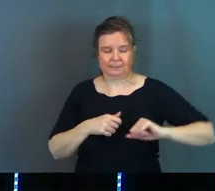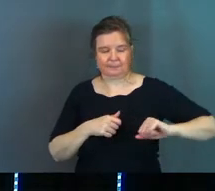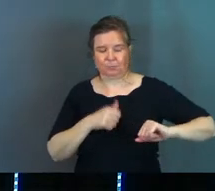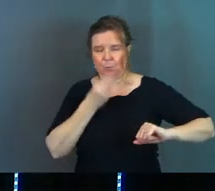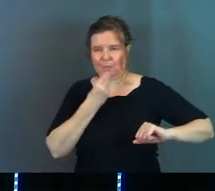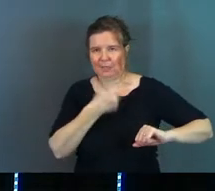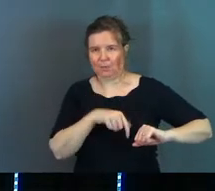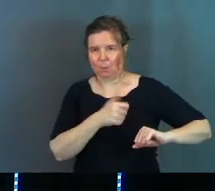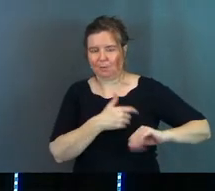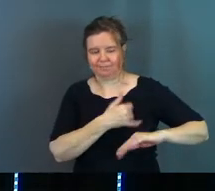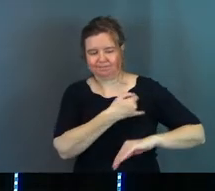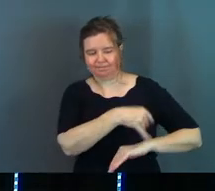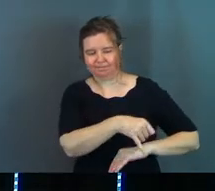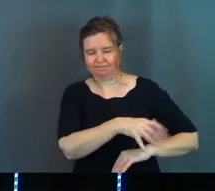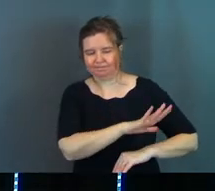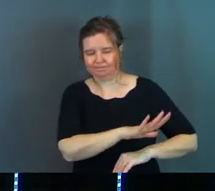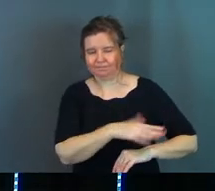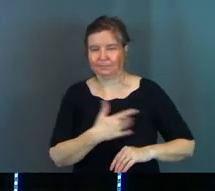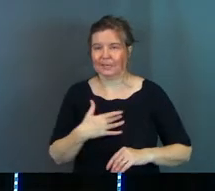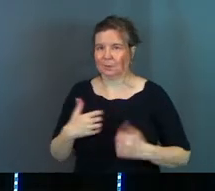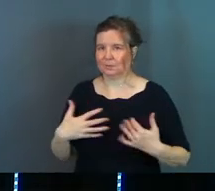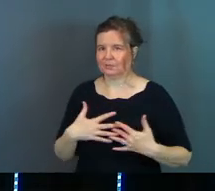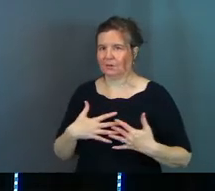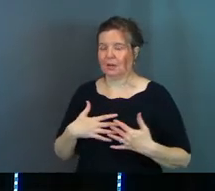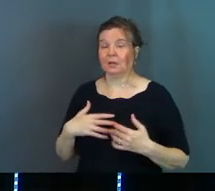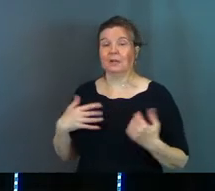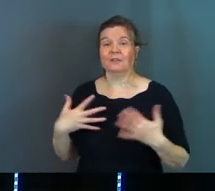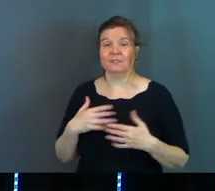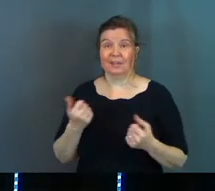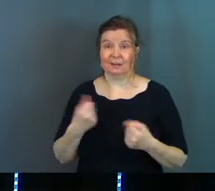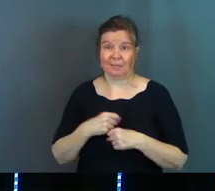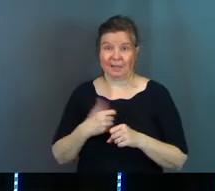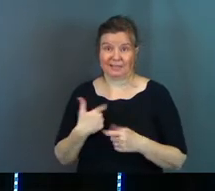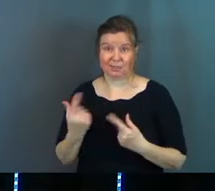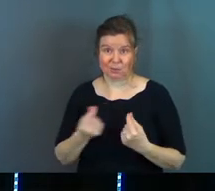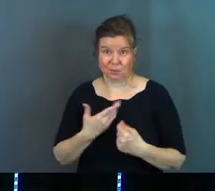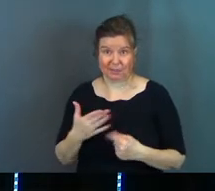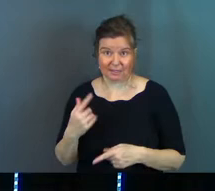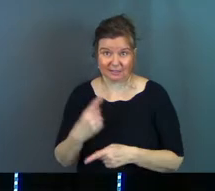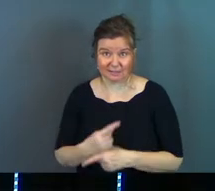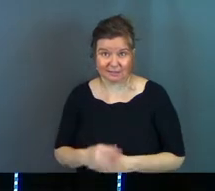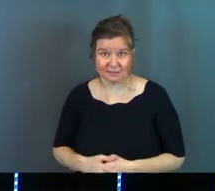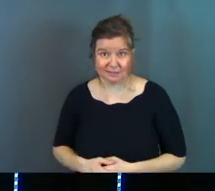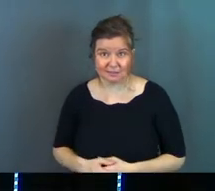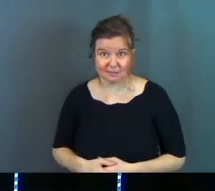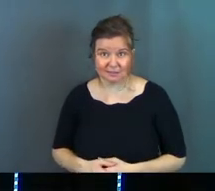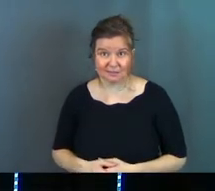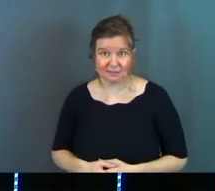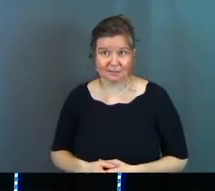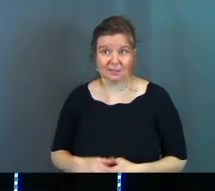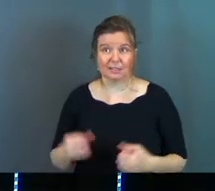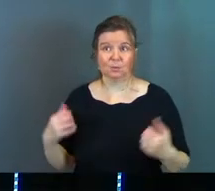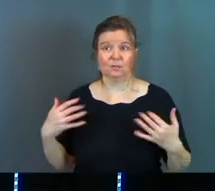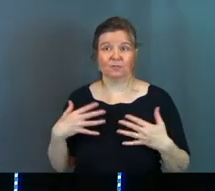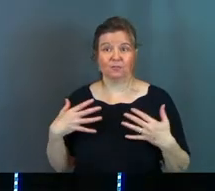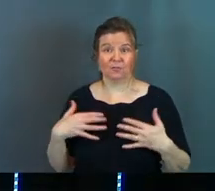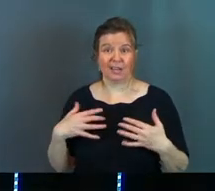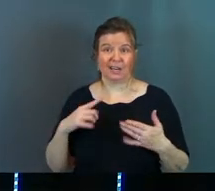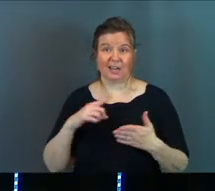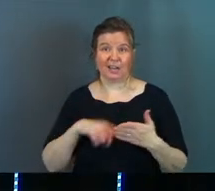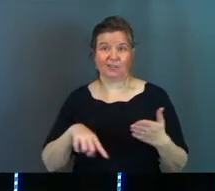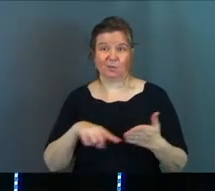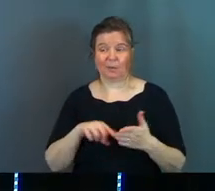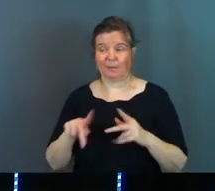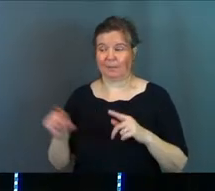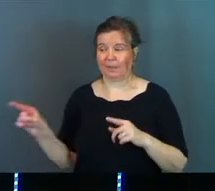the Gentiles anymore. Instead, he was afraid." Fear makes us do things, doesn't it? "He was afraid of criticism